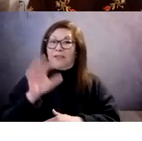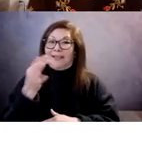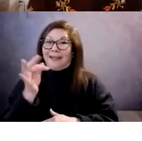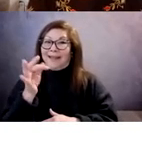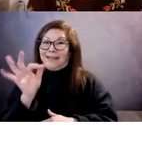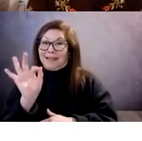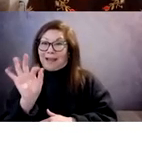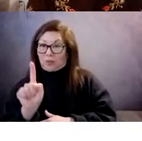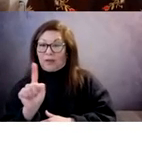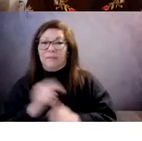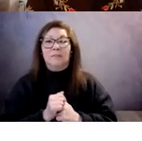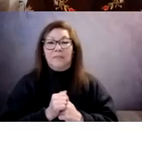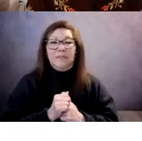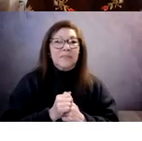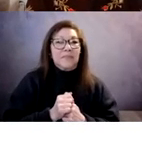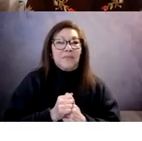1991.